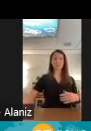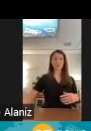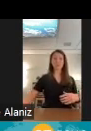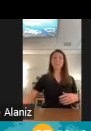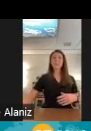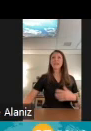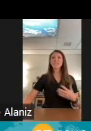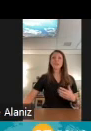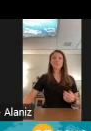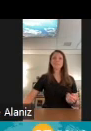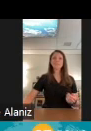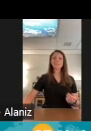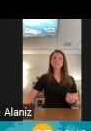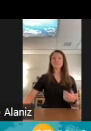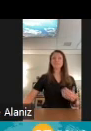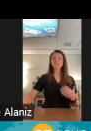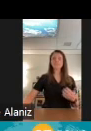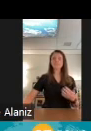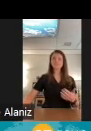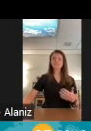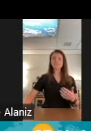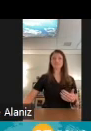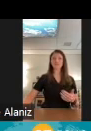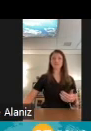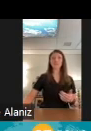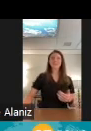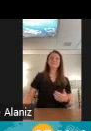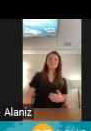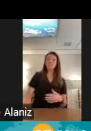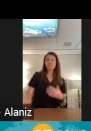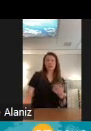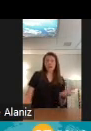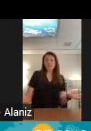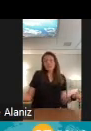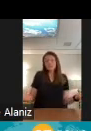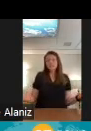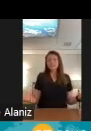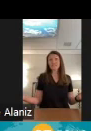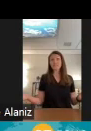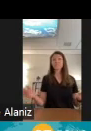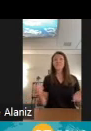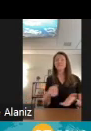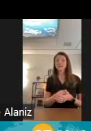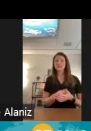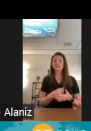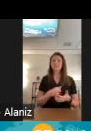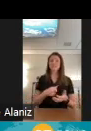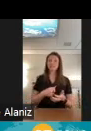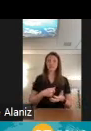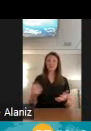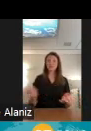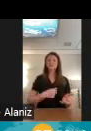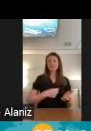or jogging, and then going into specific motor skill training. This is where they're actually teaching them